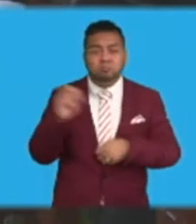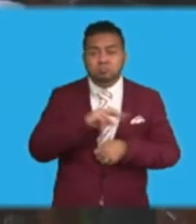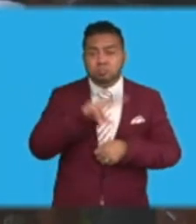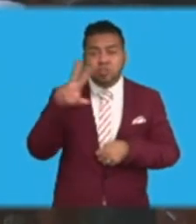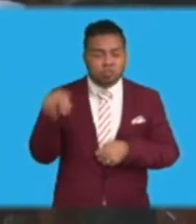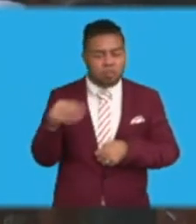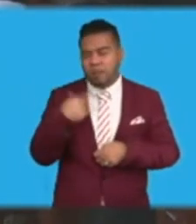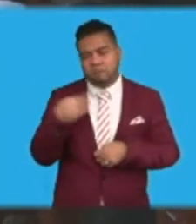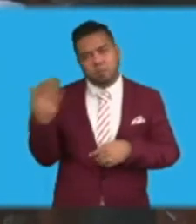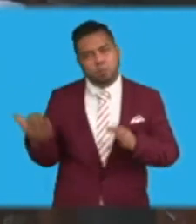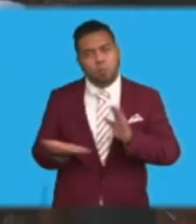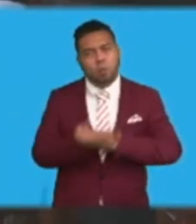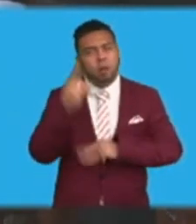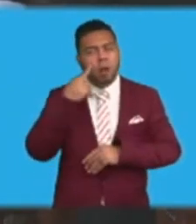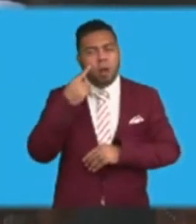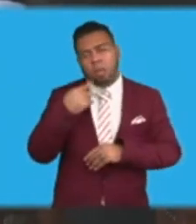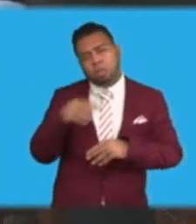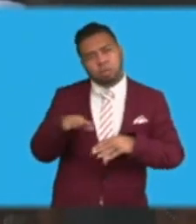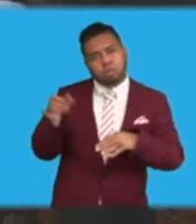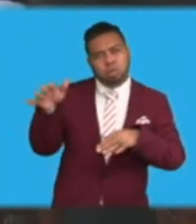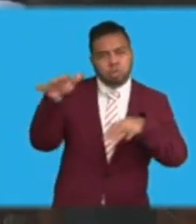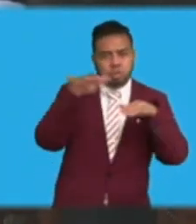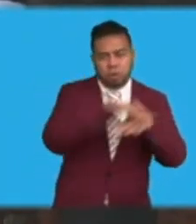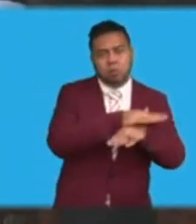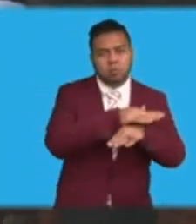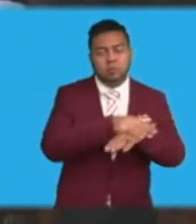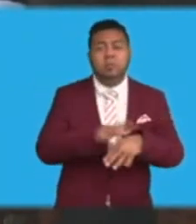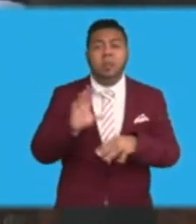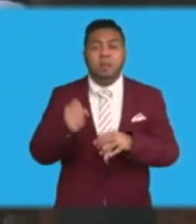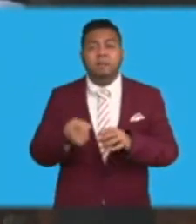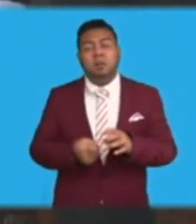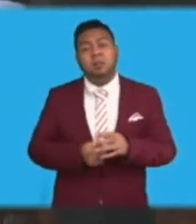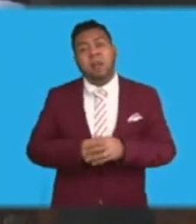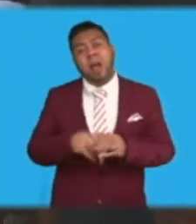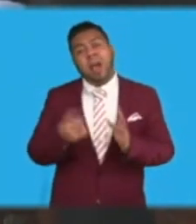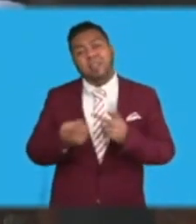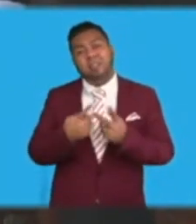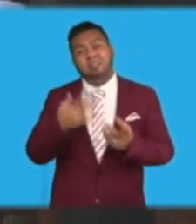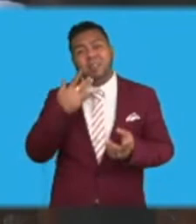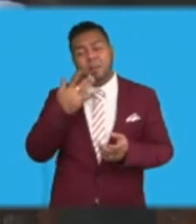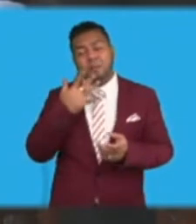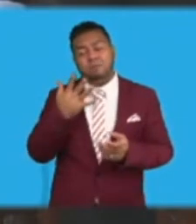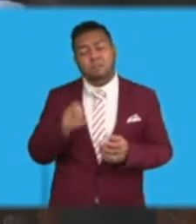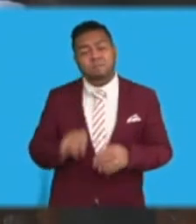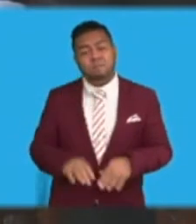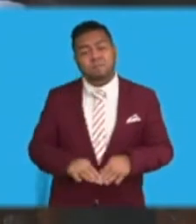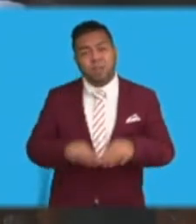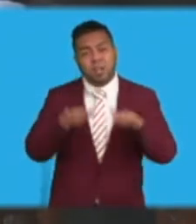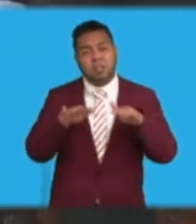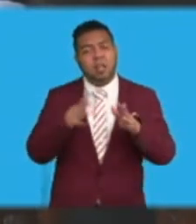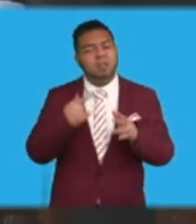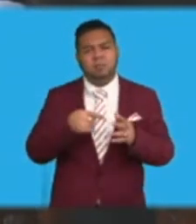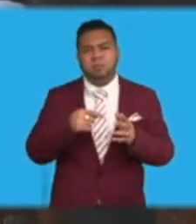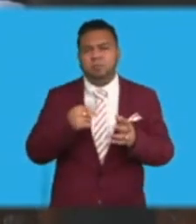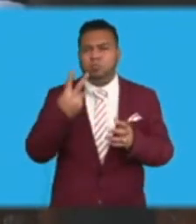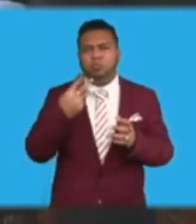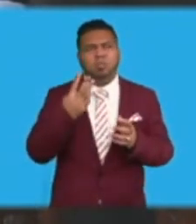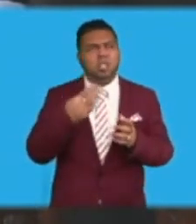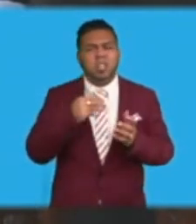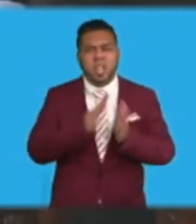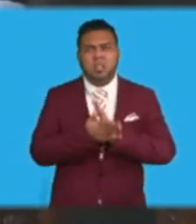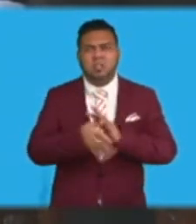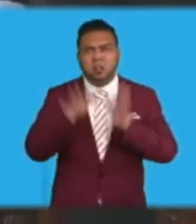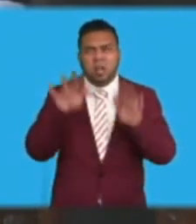Rapid onset floods take slightly longer to develop, which lasts for a day or 2 only. It is also very